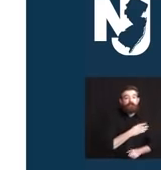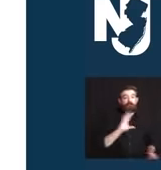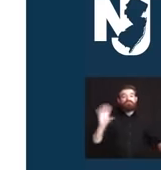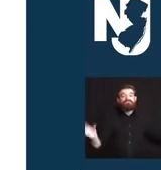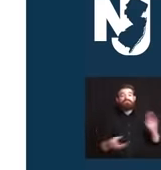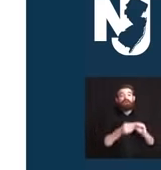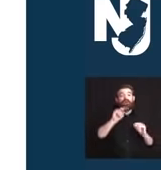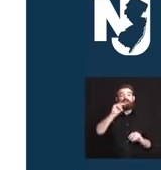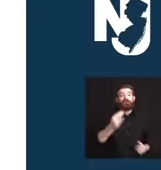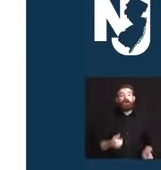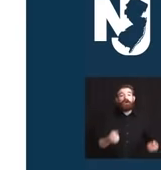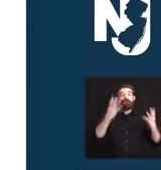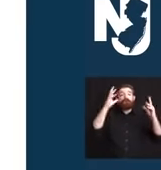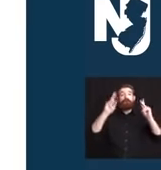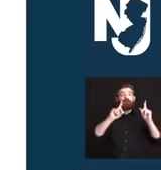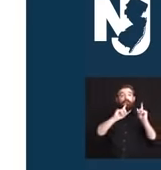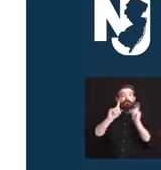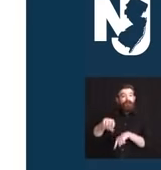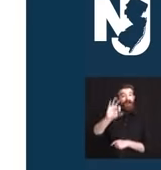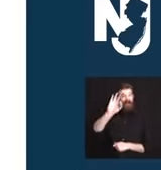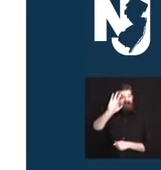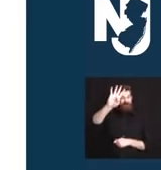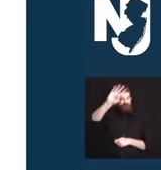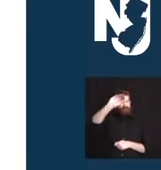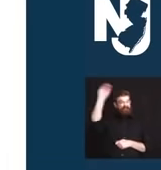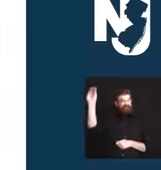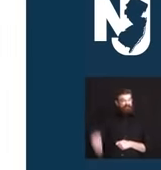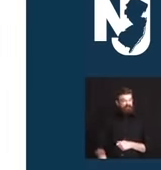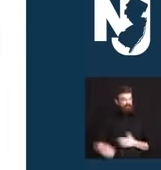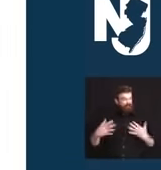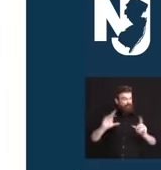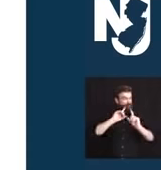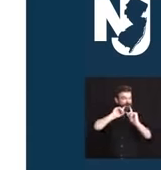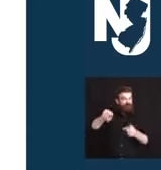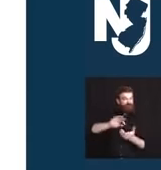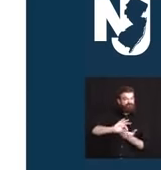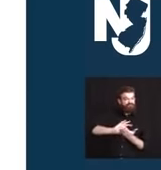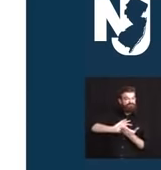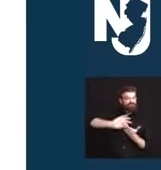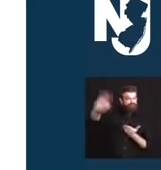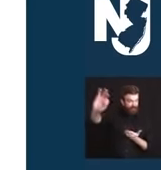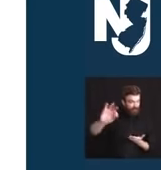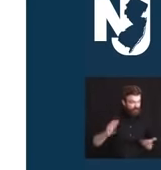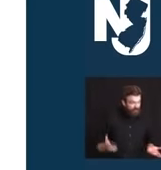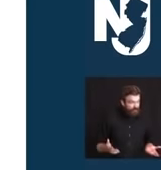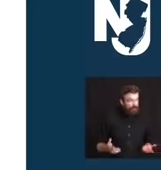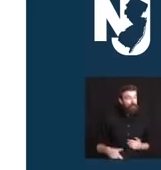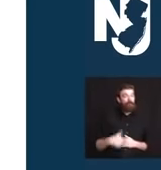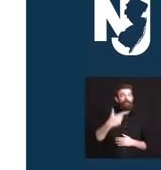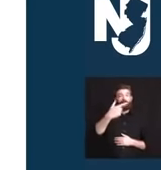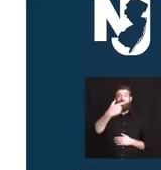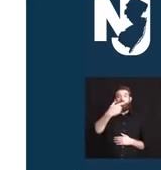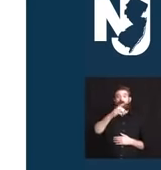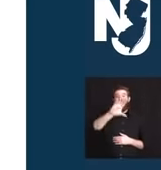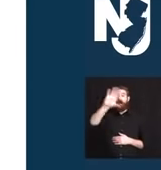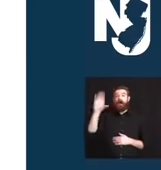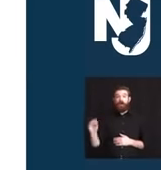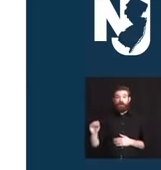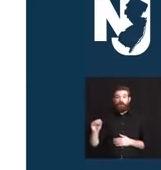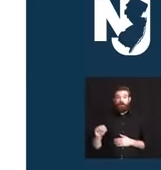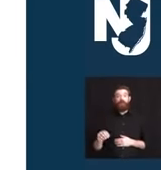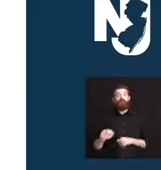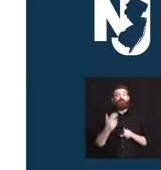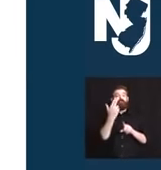been across our state. Of our 21 counties, 13 have already exceeded their response rate for